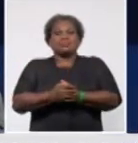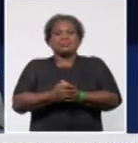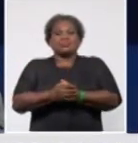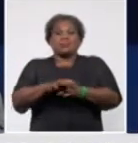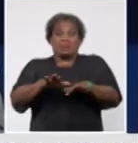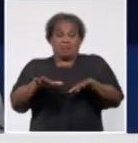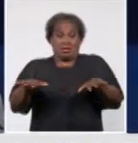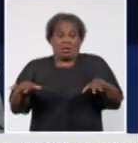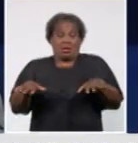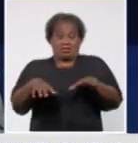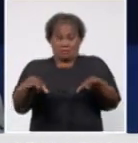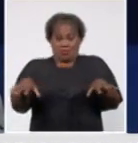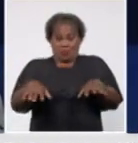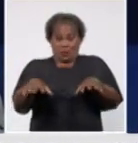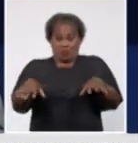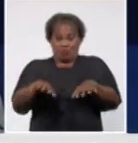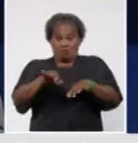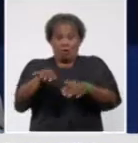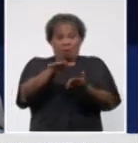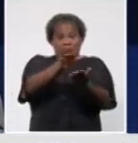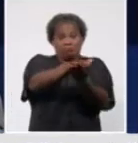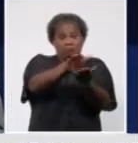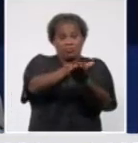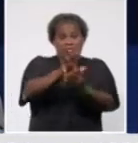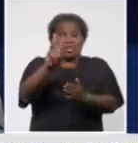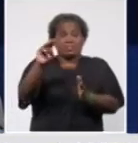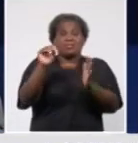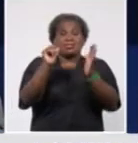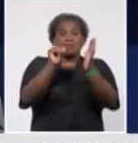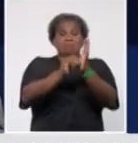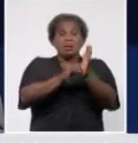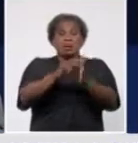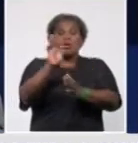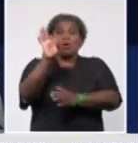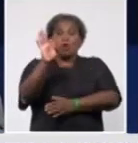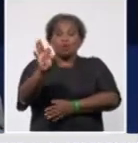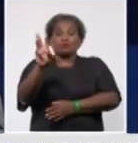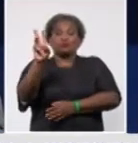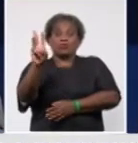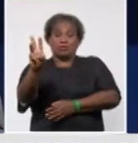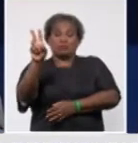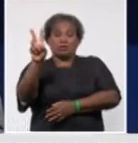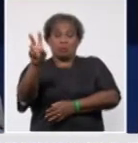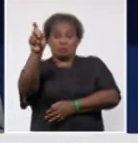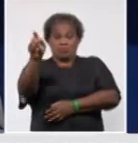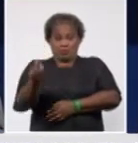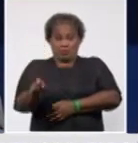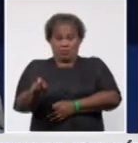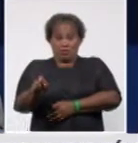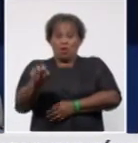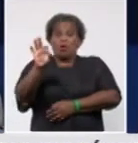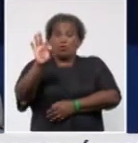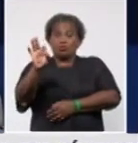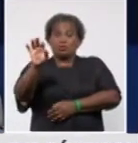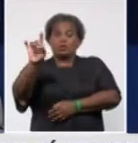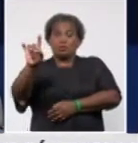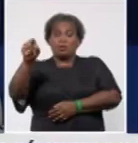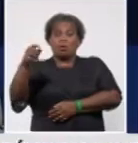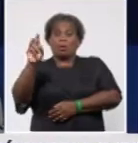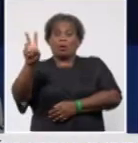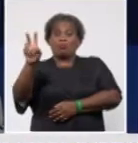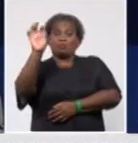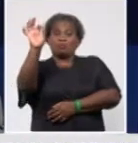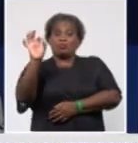3,832 people, or 89.3% of all diagnosed cases in Cuba,